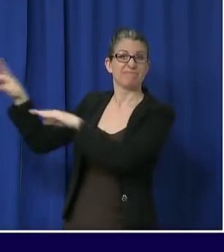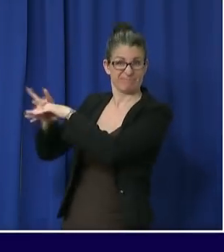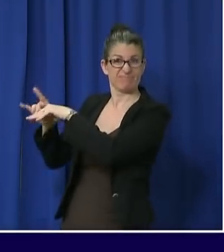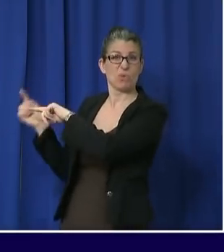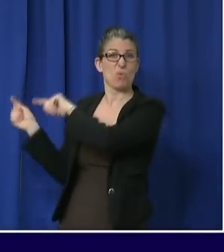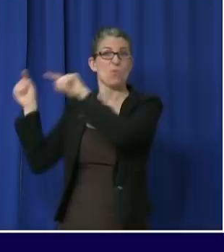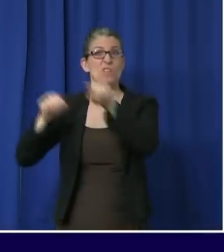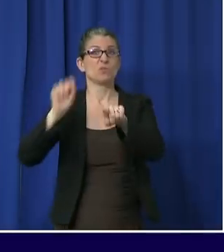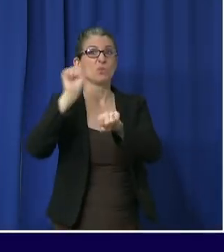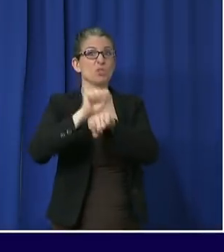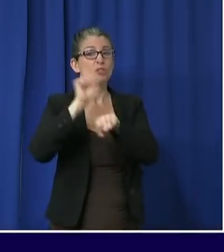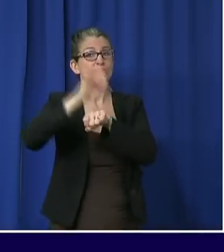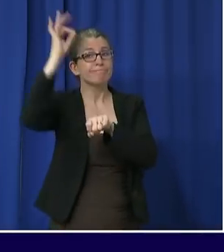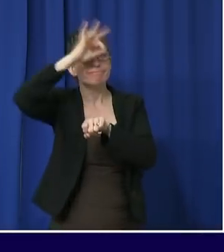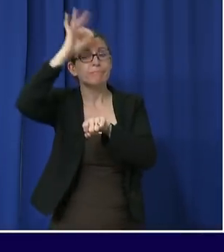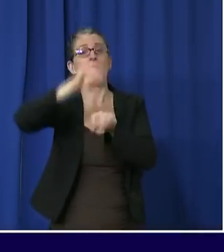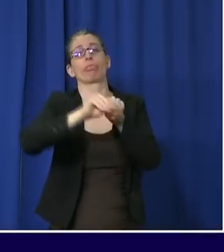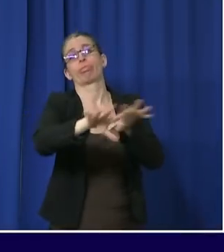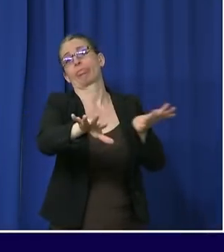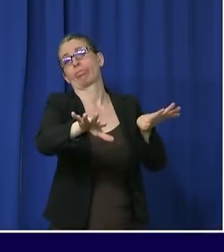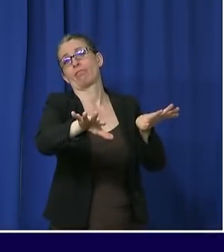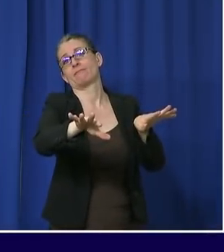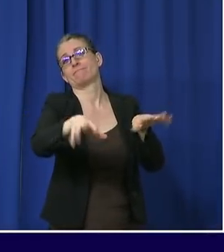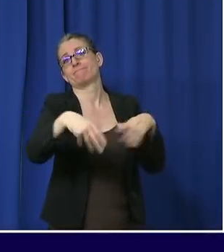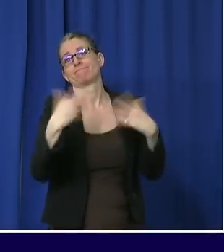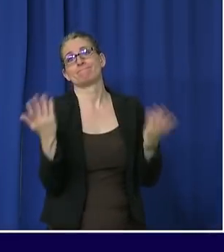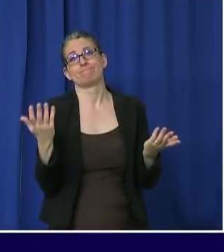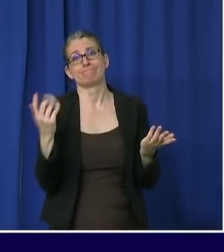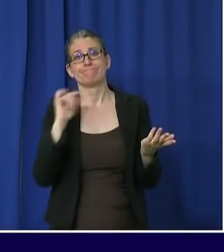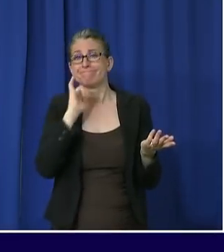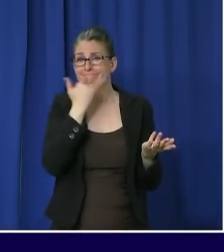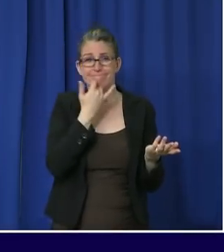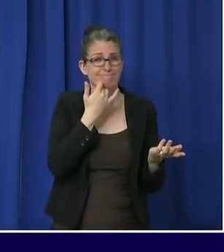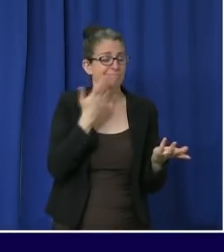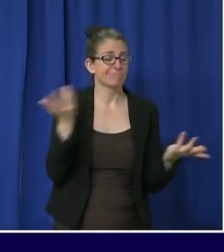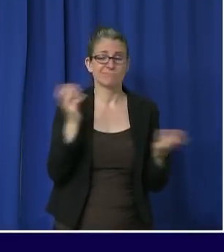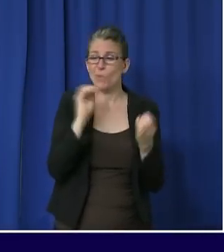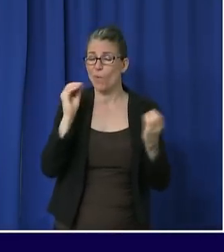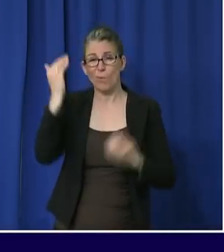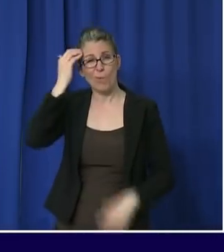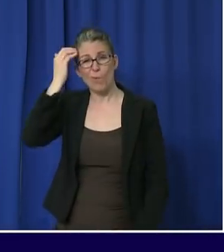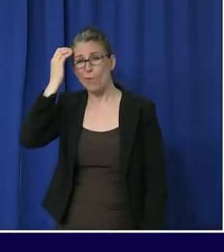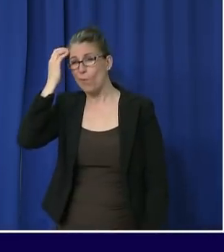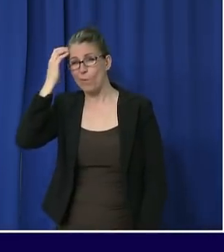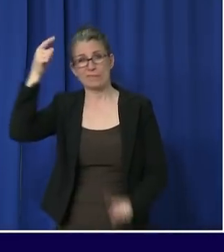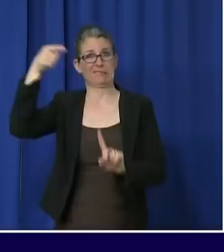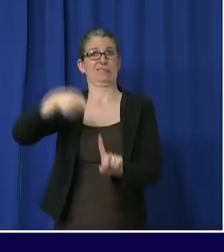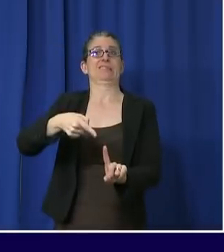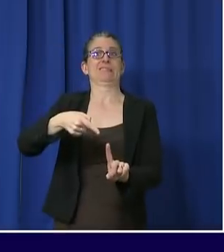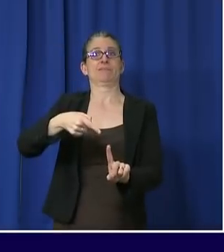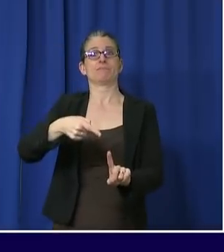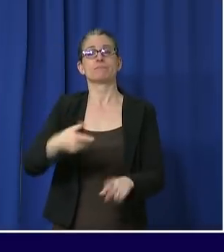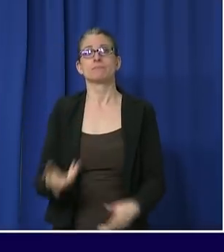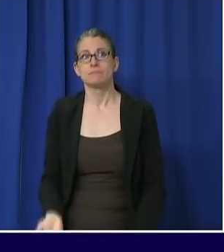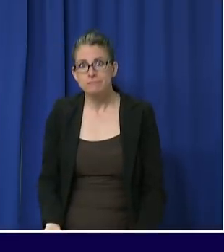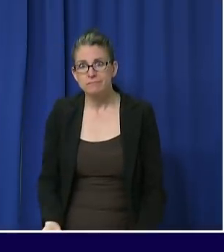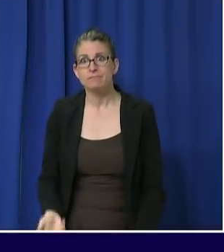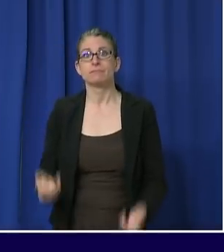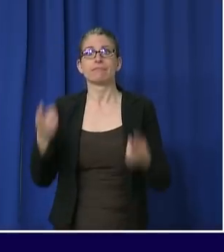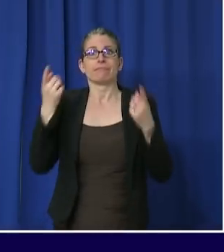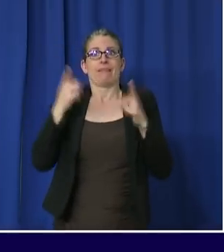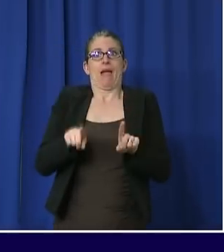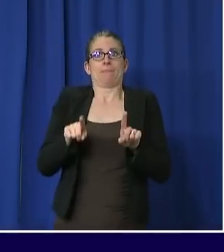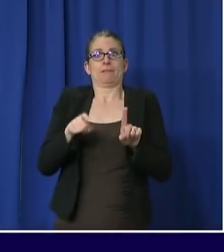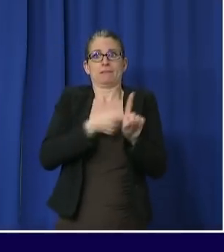staff member may have been exposed. But once an outbreak starts propagating, there is some evidence that staff